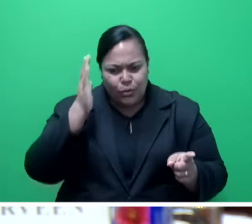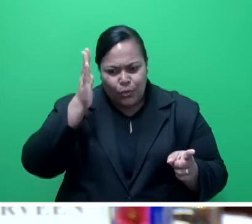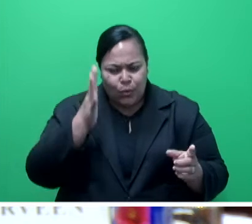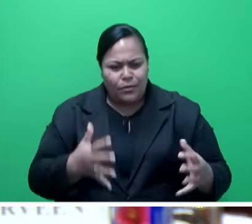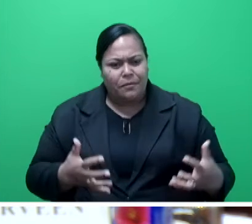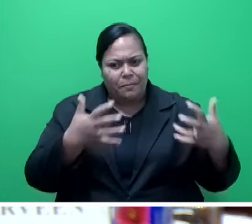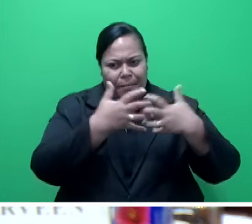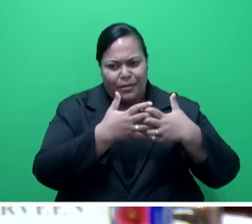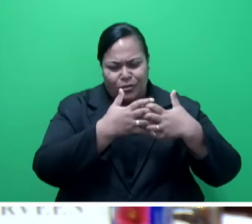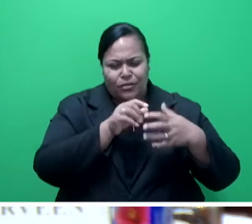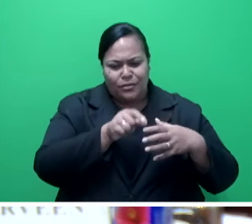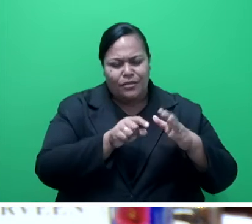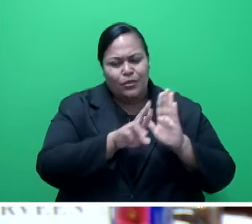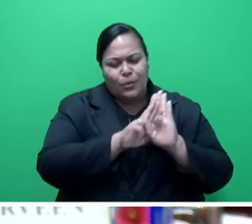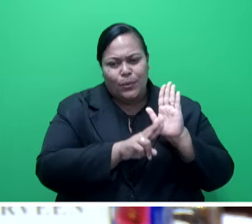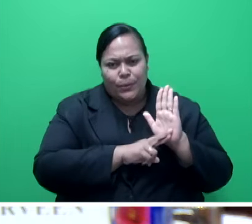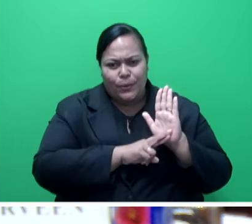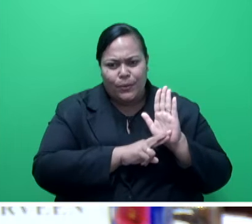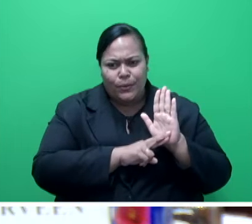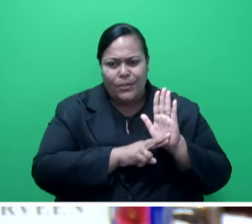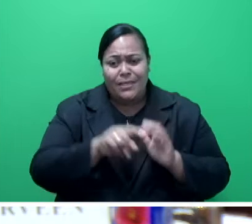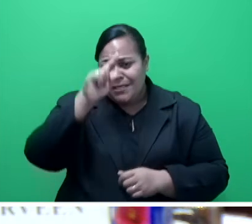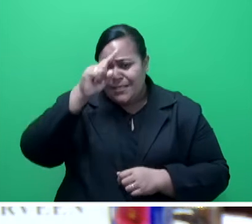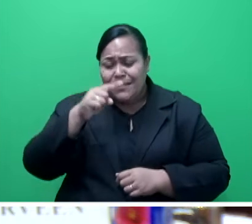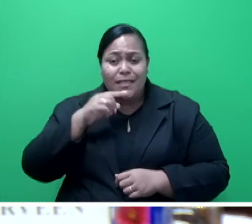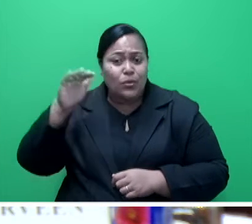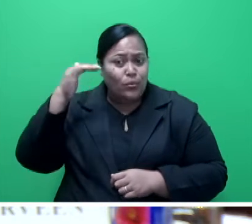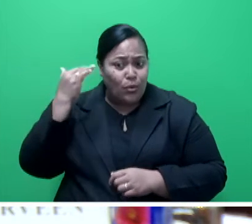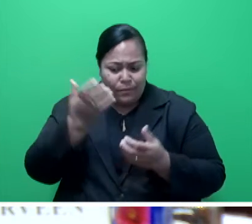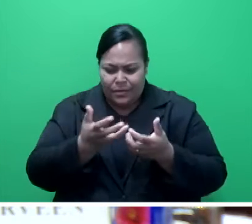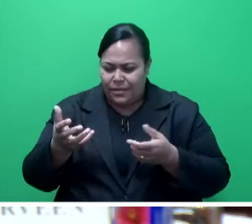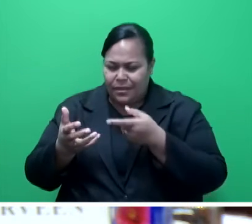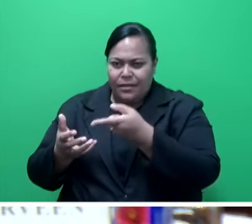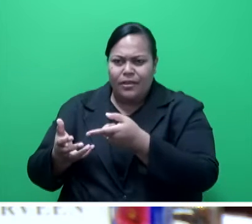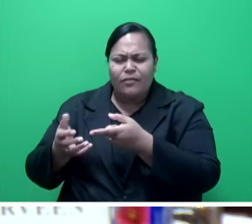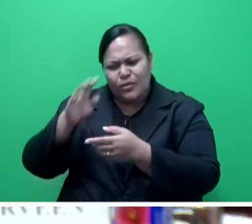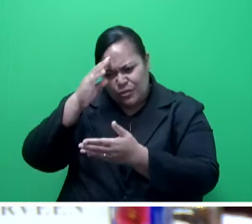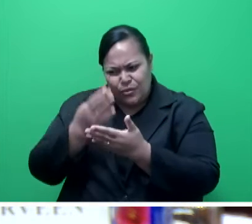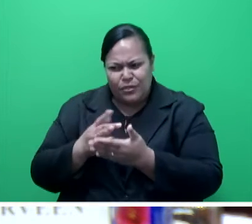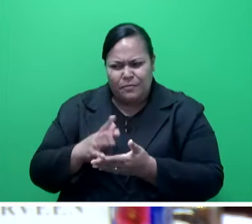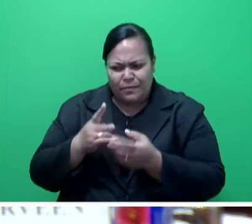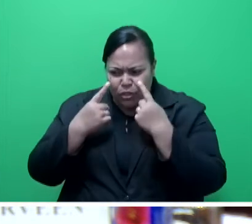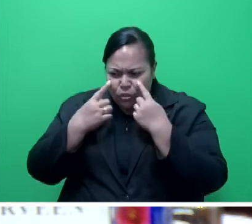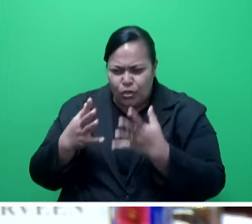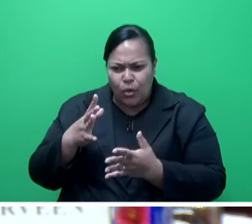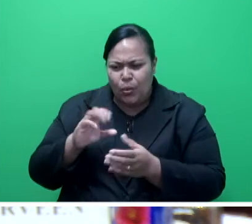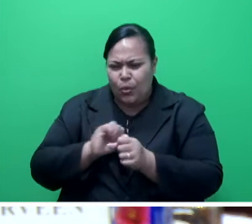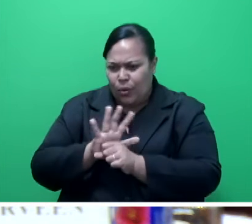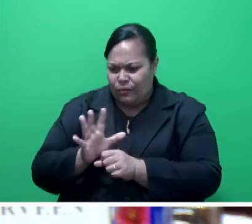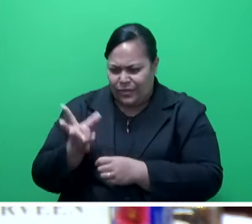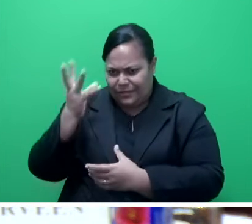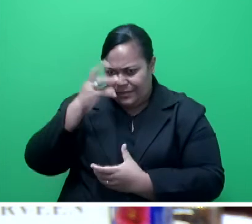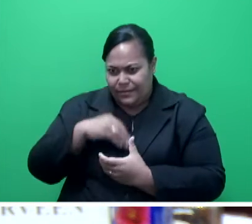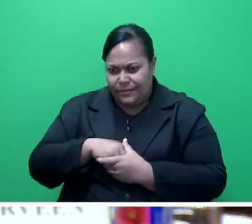Sick bays are set up in schools for students who may present symptoms of COVID. Clear canteen guidelines were